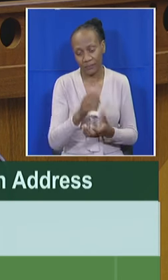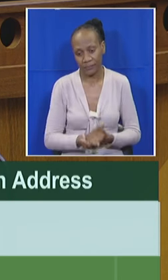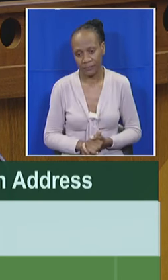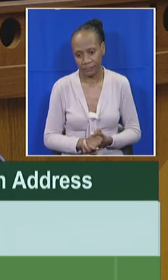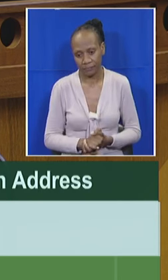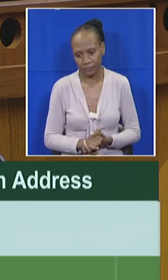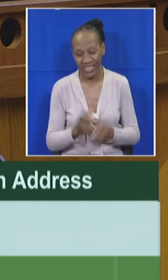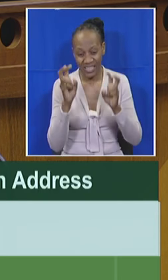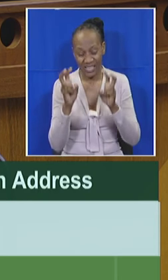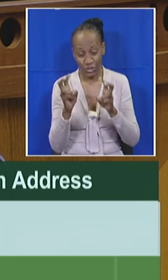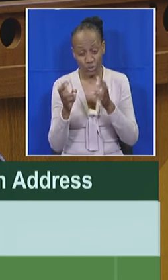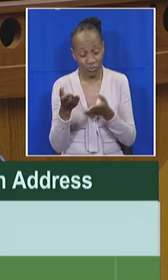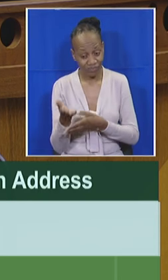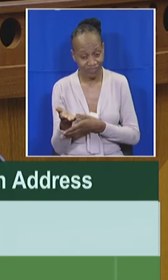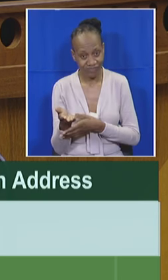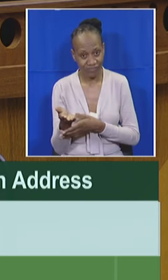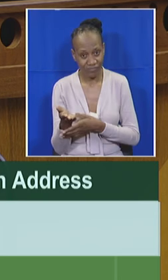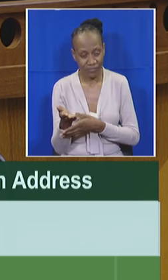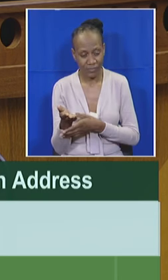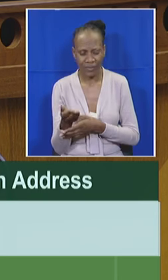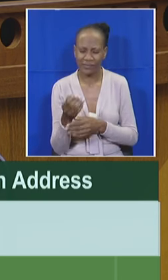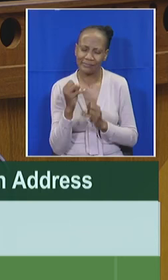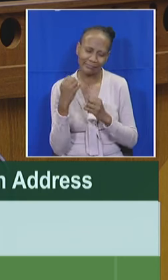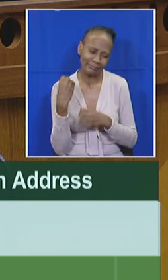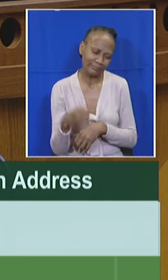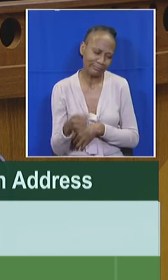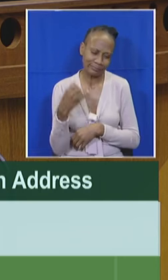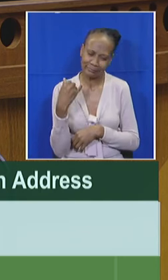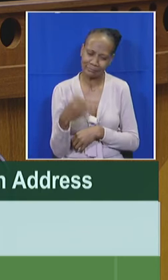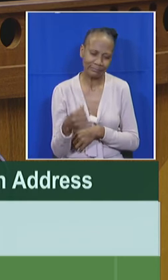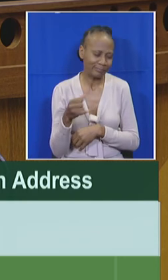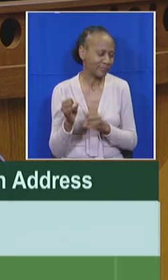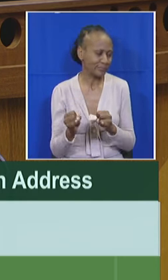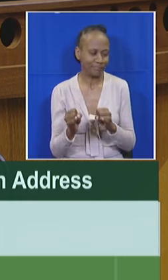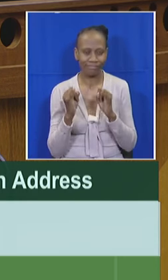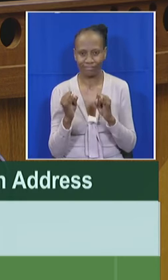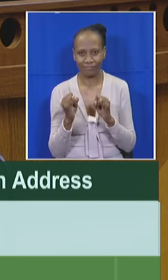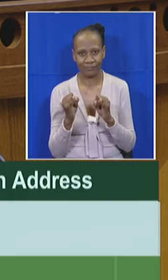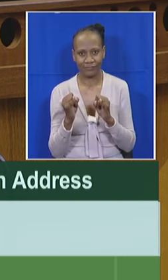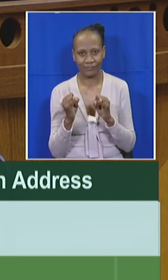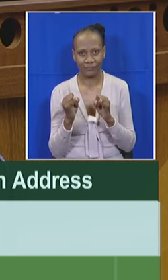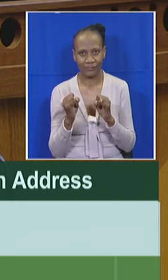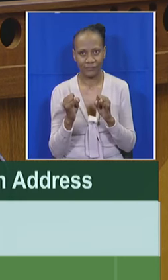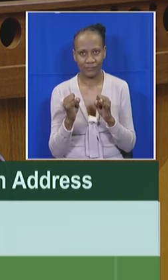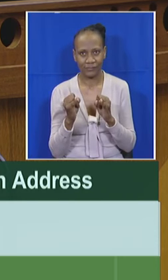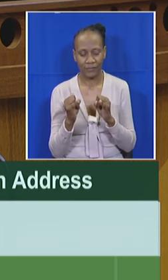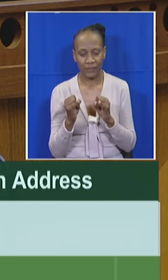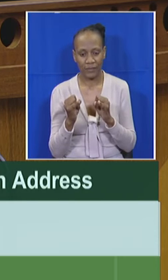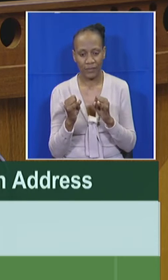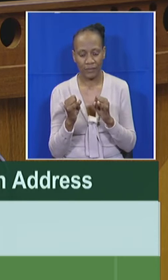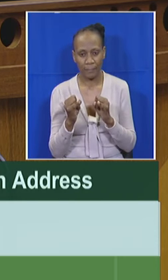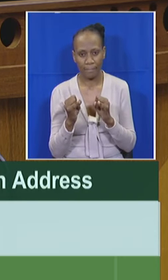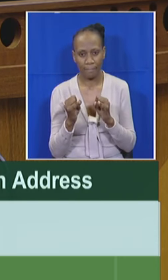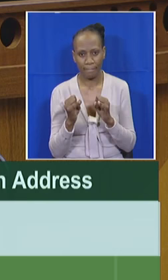This matter is deeply painful for the country and should not be